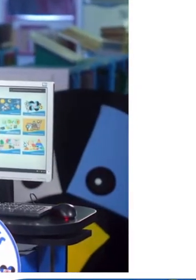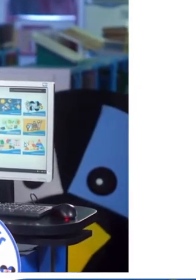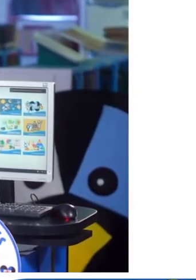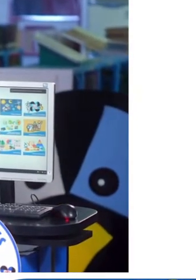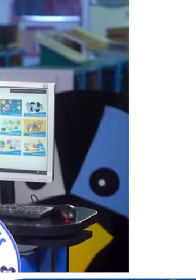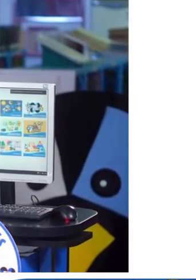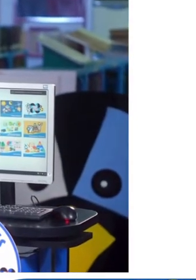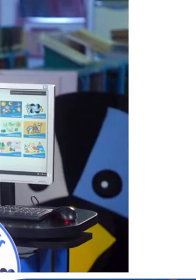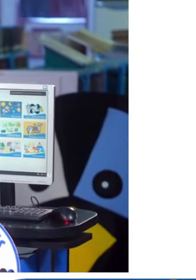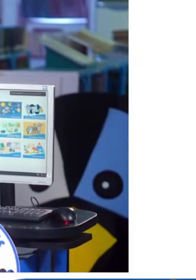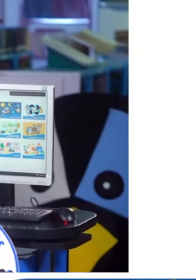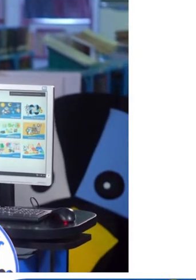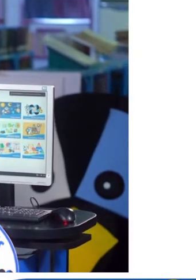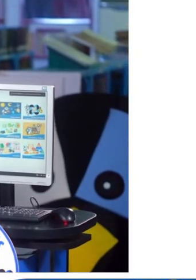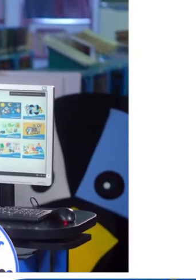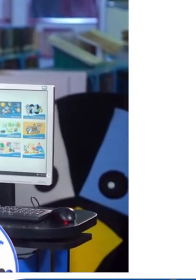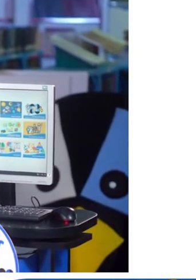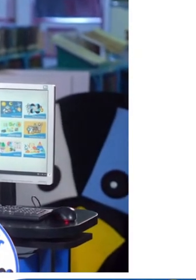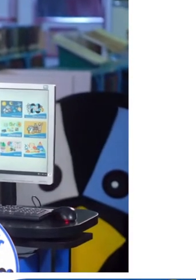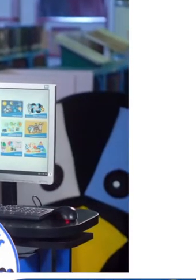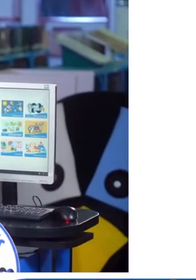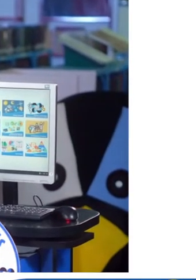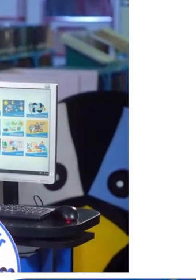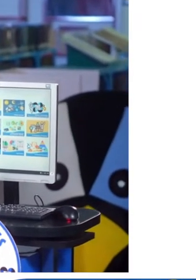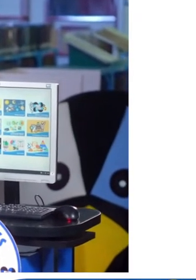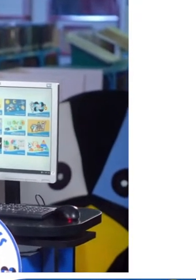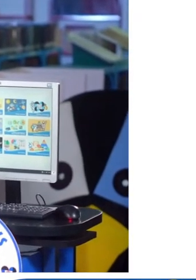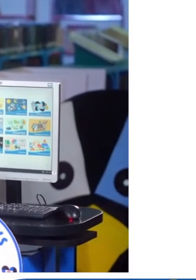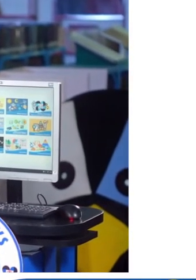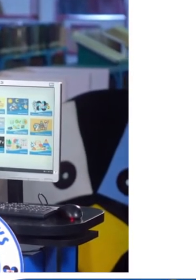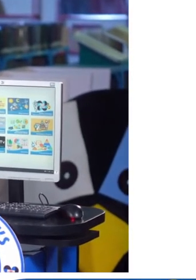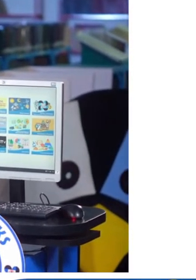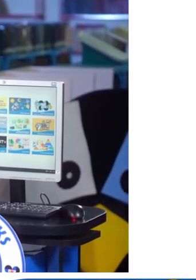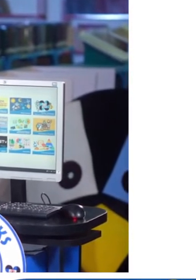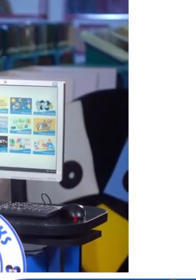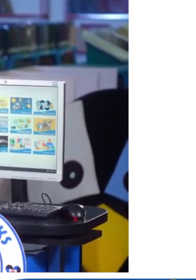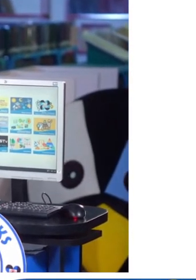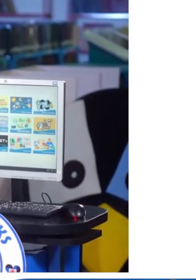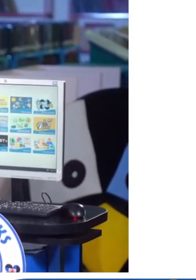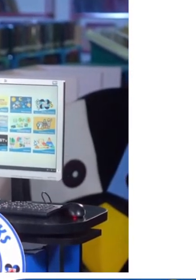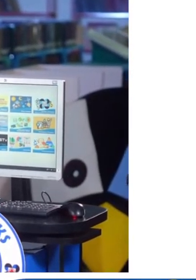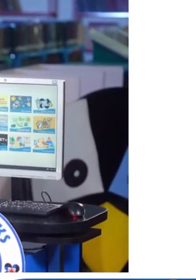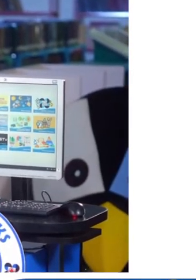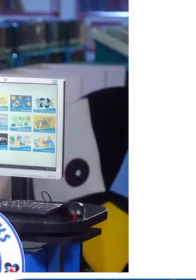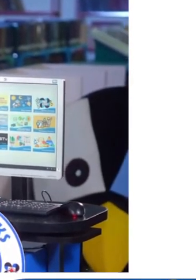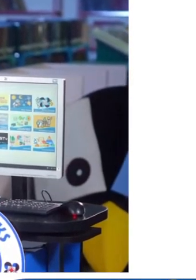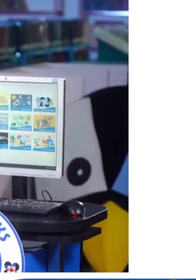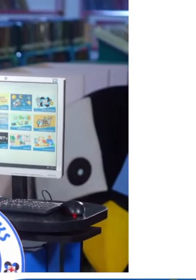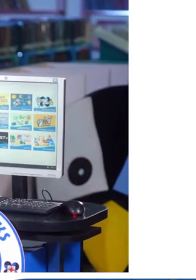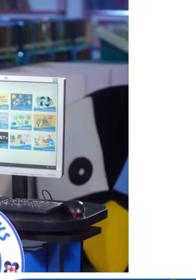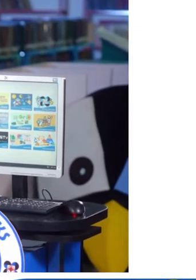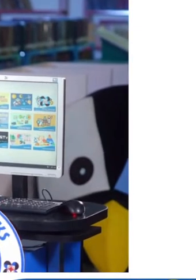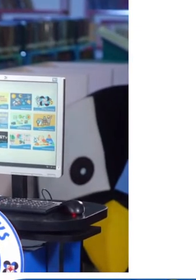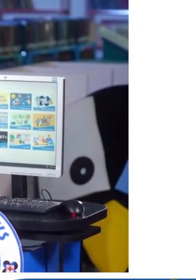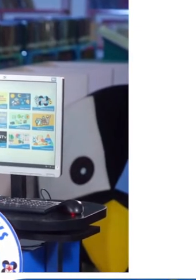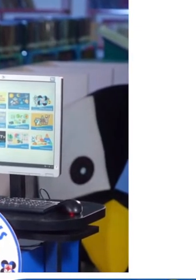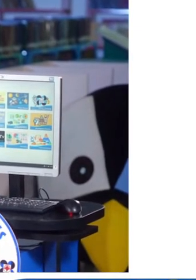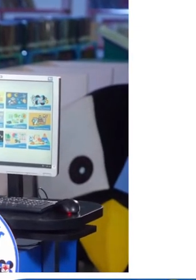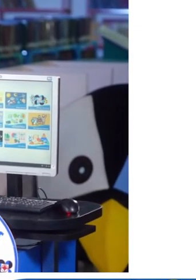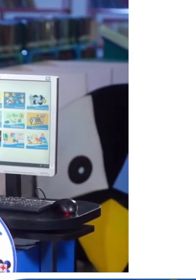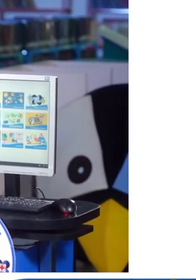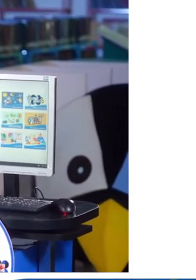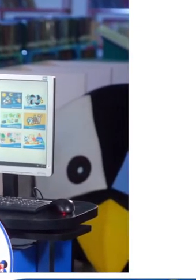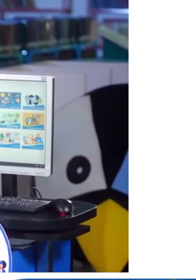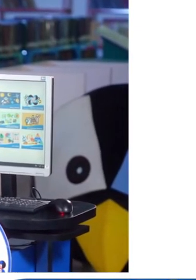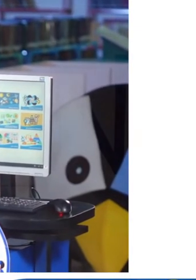85% of our pods are in schools. Eh, walang pasok. The others are in public or private spaces, but these